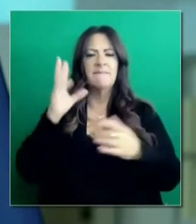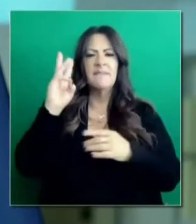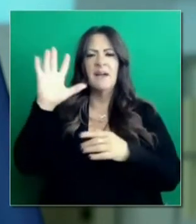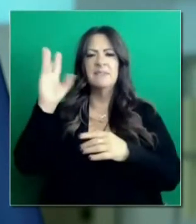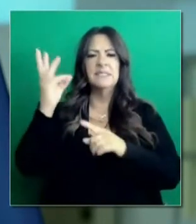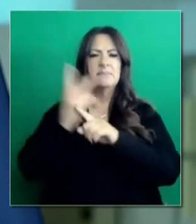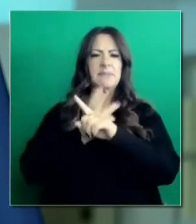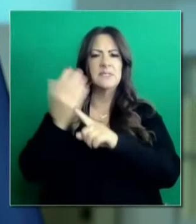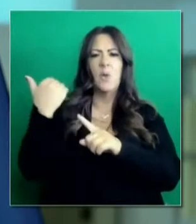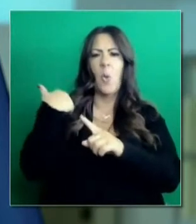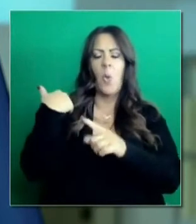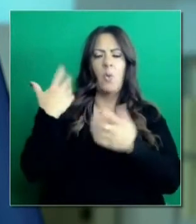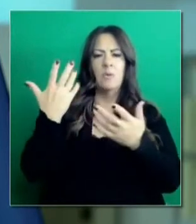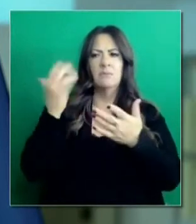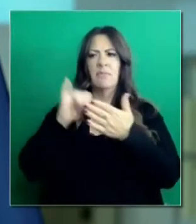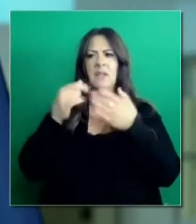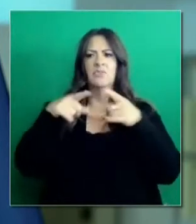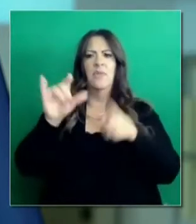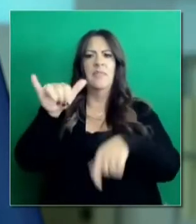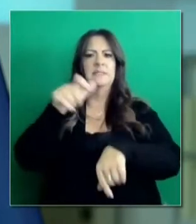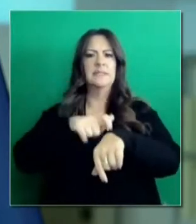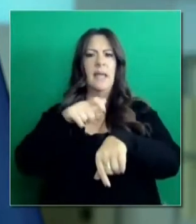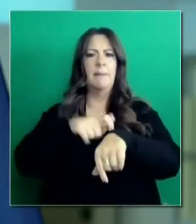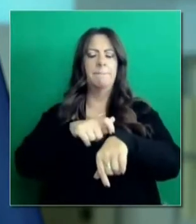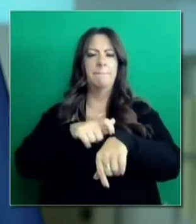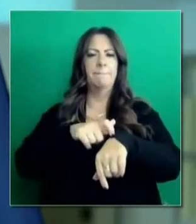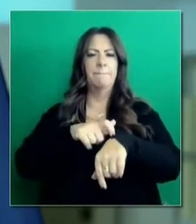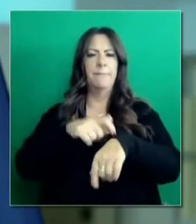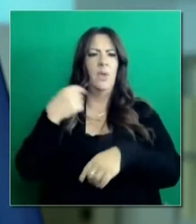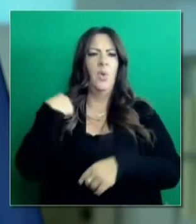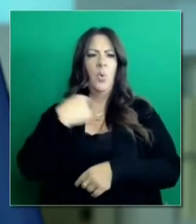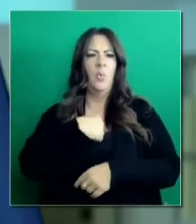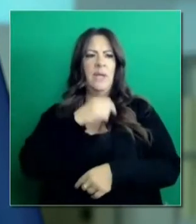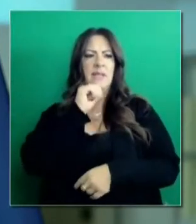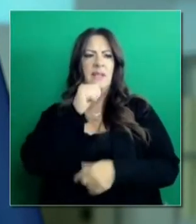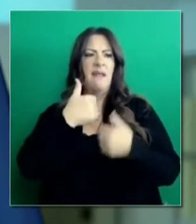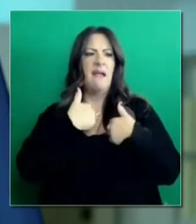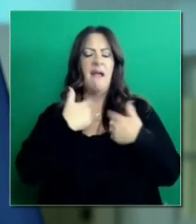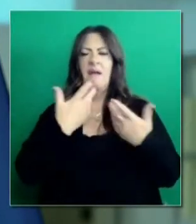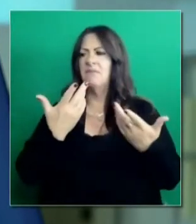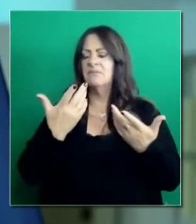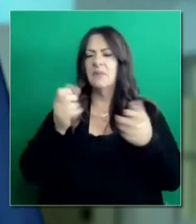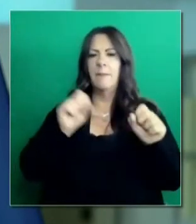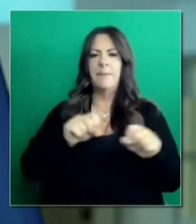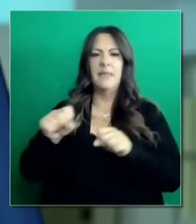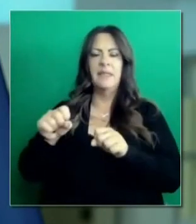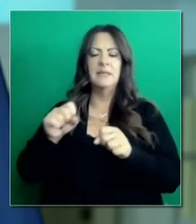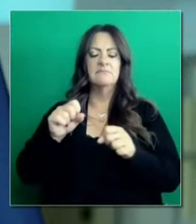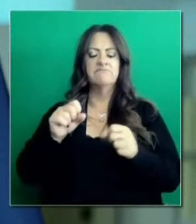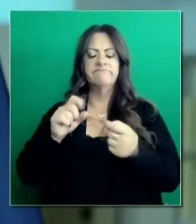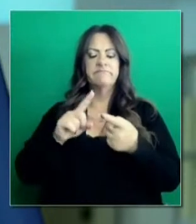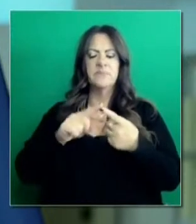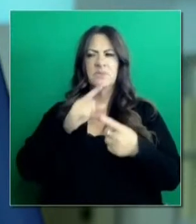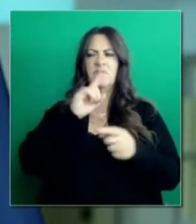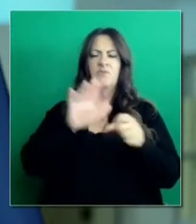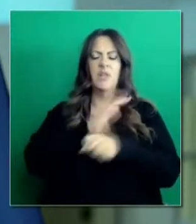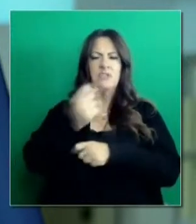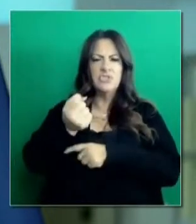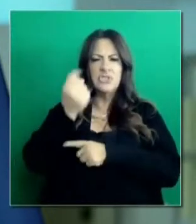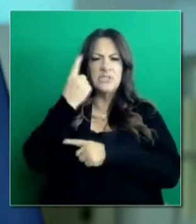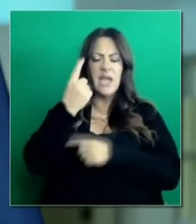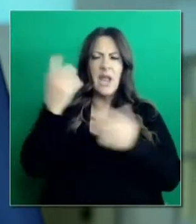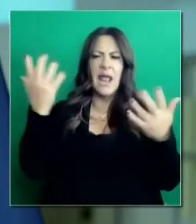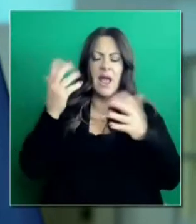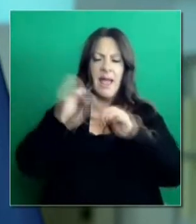of this pandemic when we didn't necessarily have capacity and we didn't understand the complexities